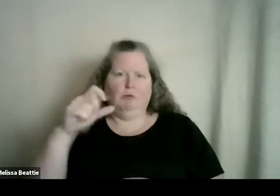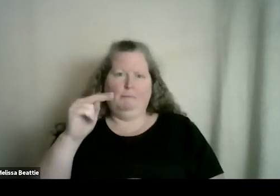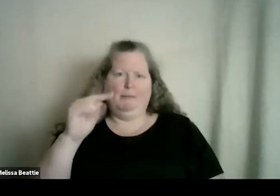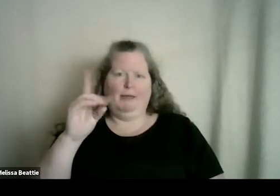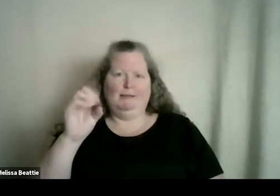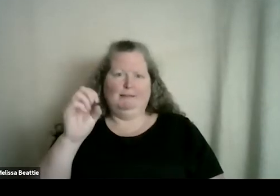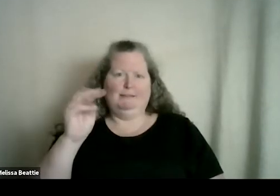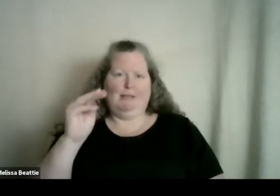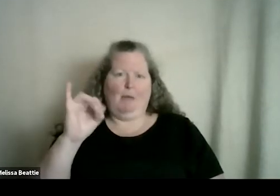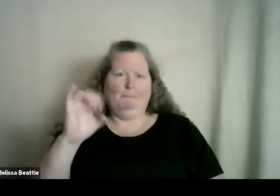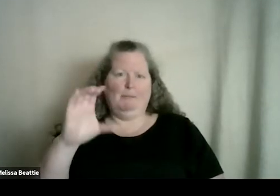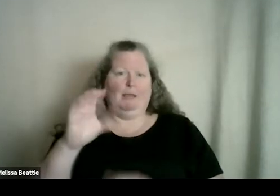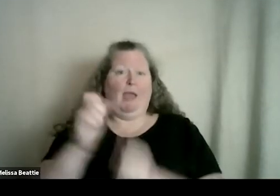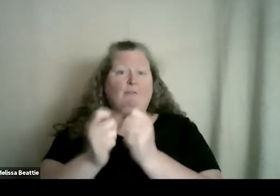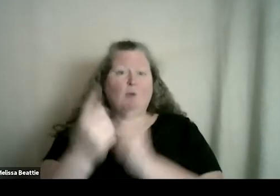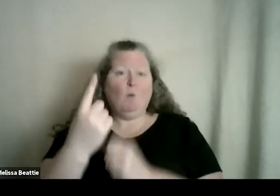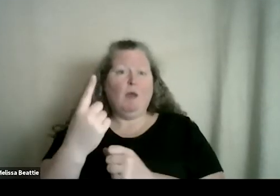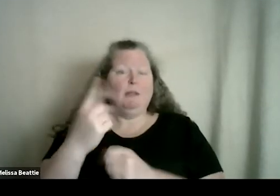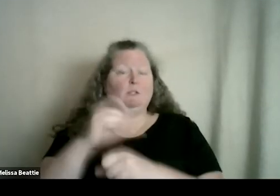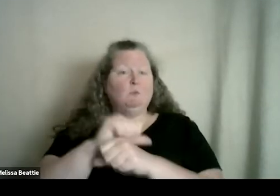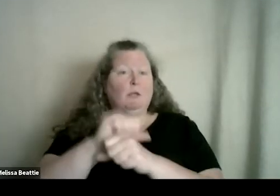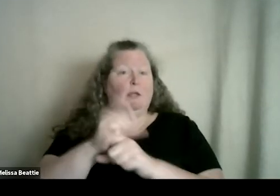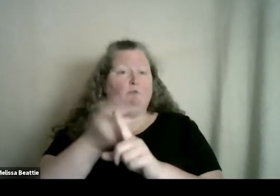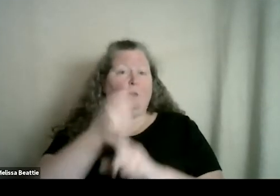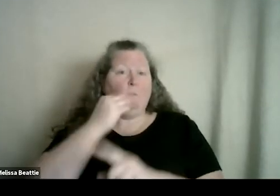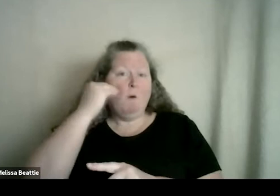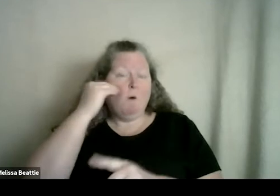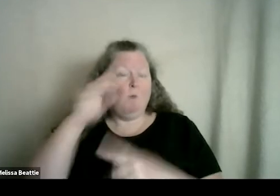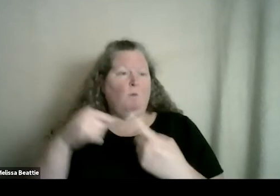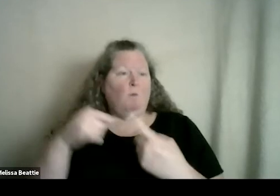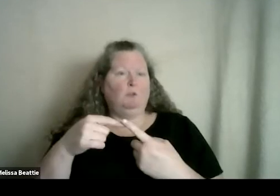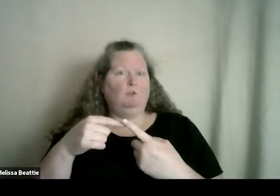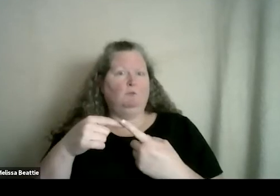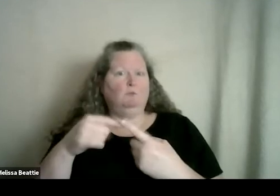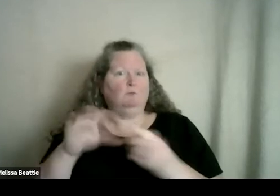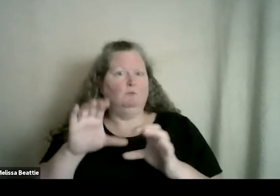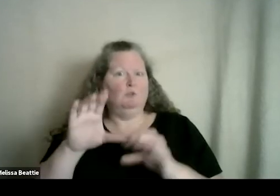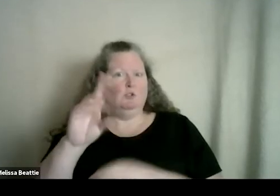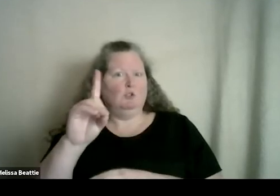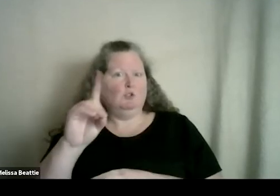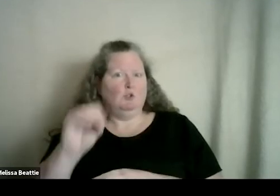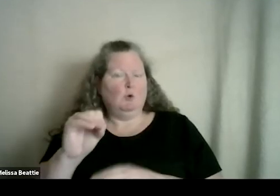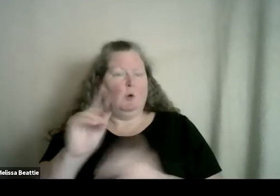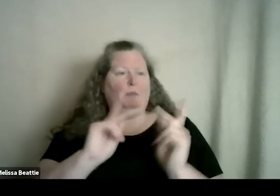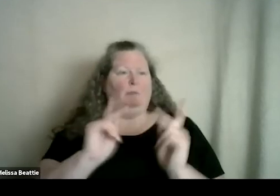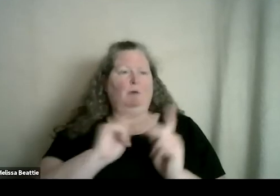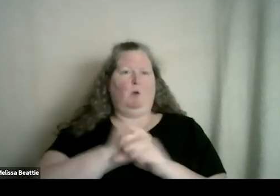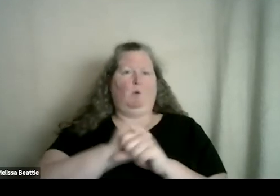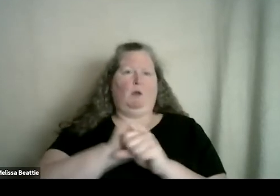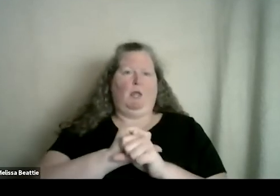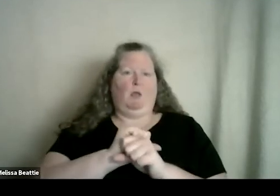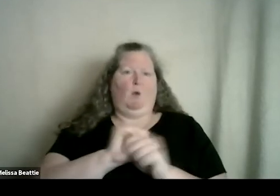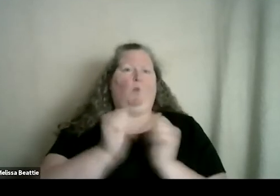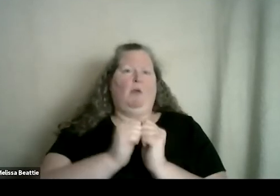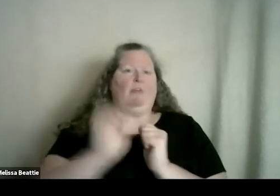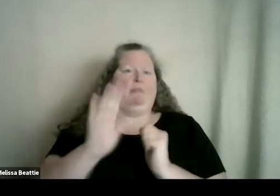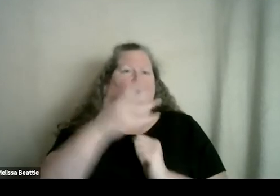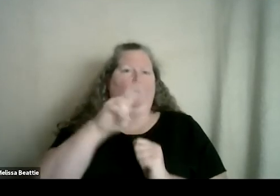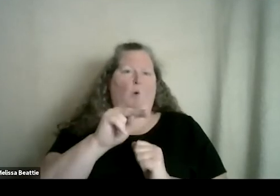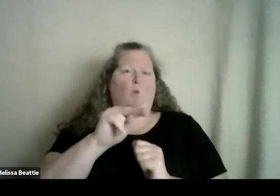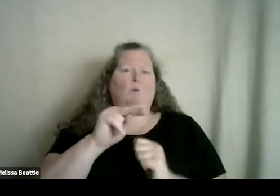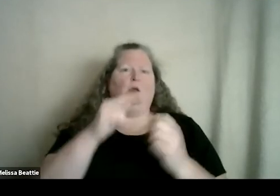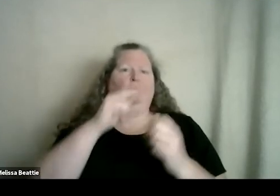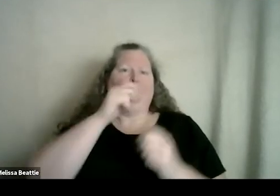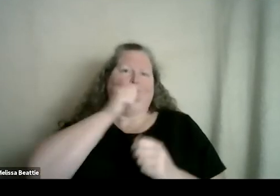is everybody work from home. And very frequently when you're working from home, a lot of people are working with their own personal devices. So